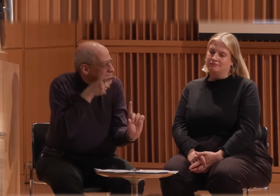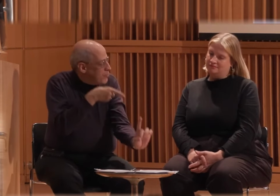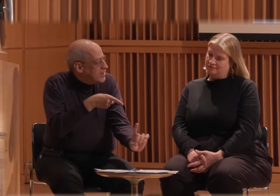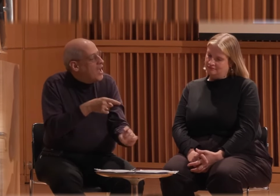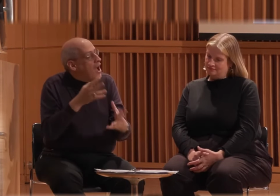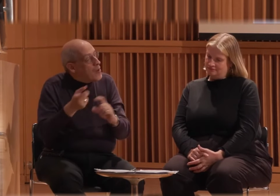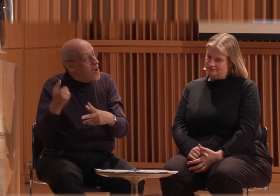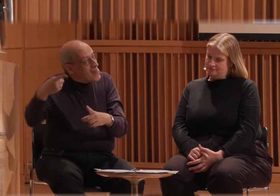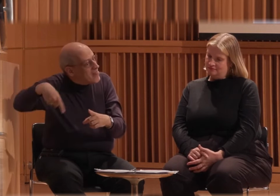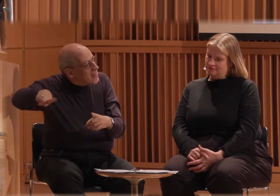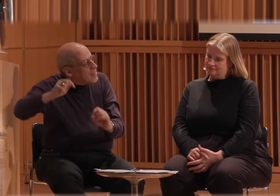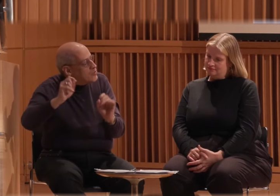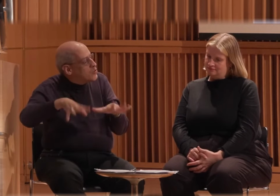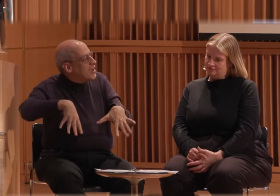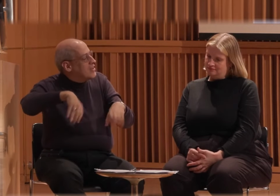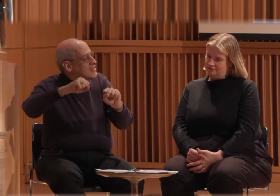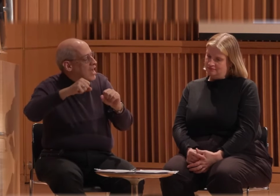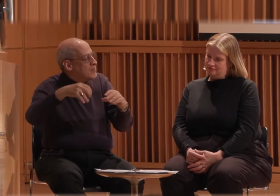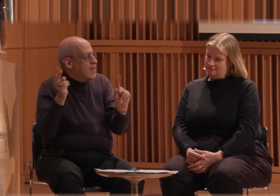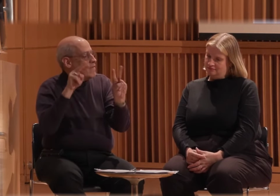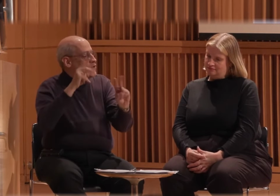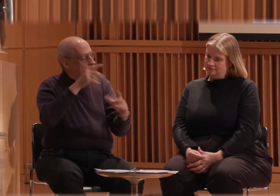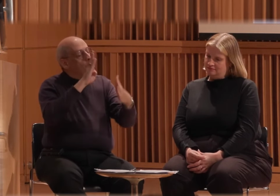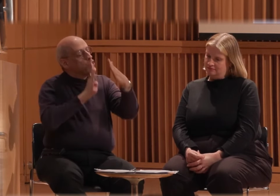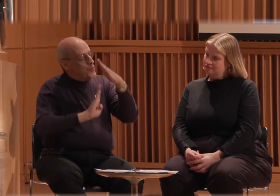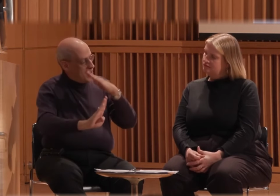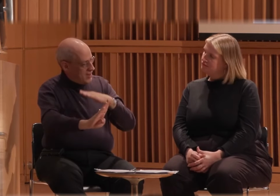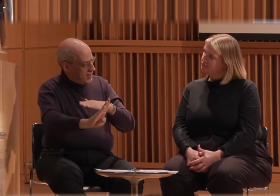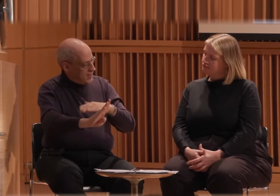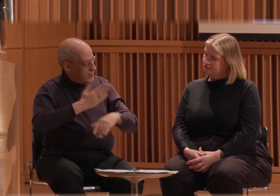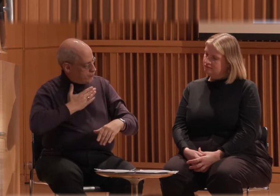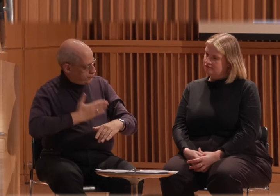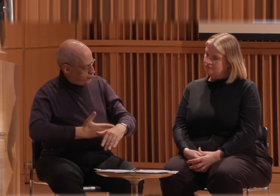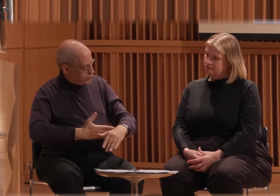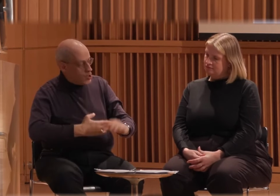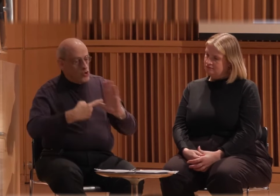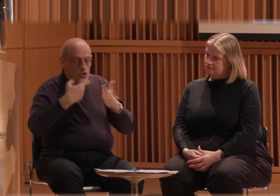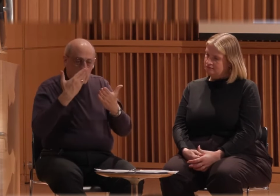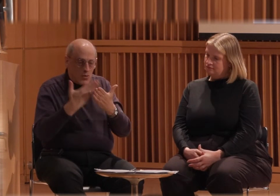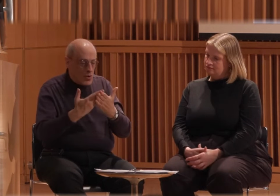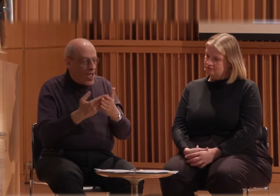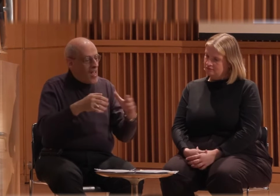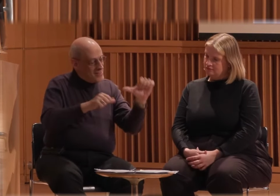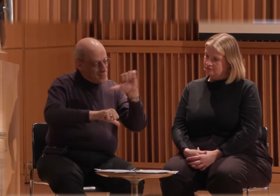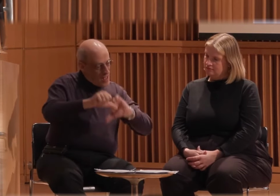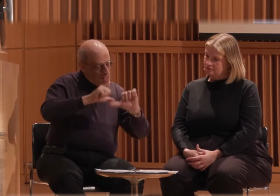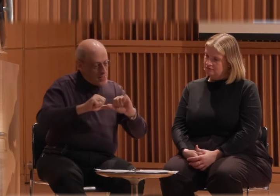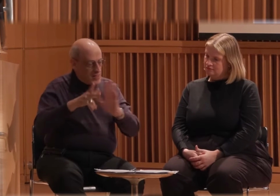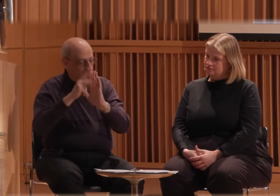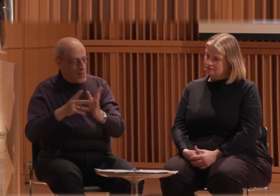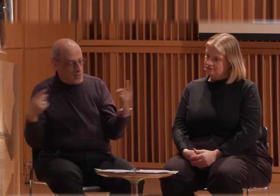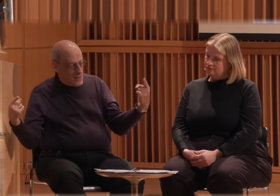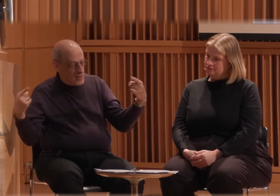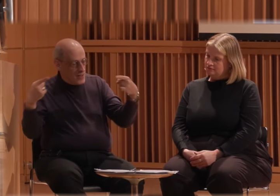to adopting a posture of humility, also convey that the intersection between science and policy